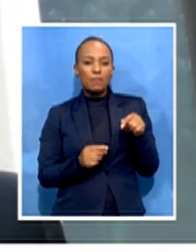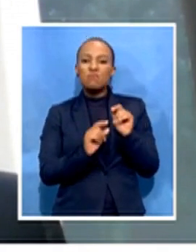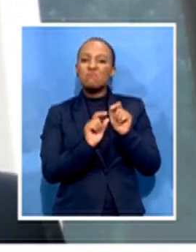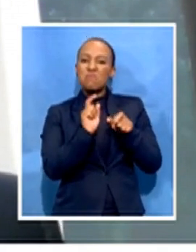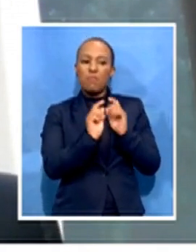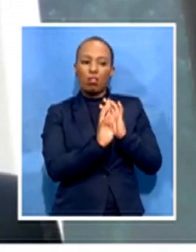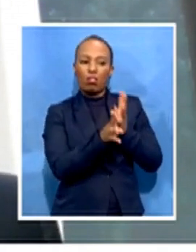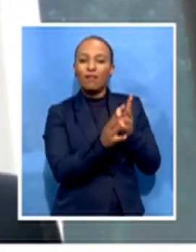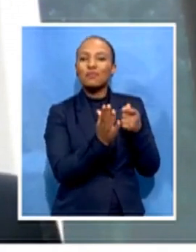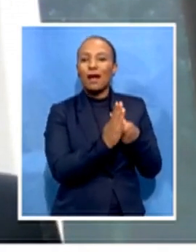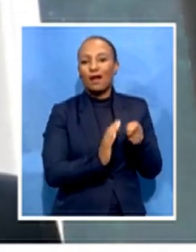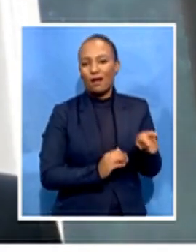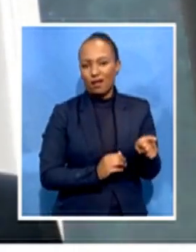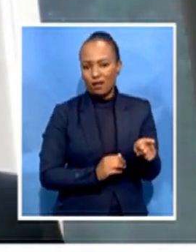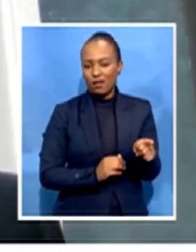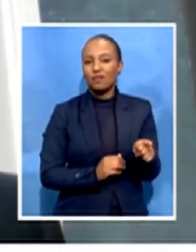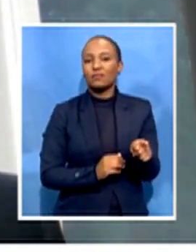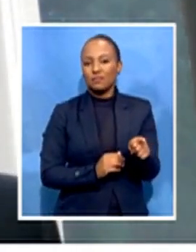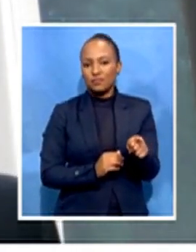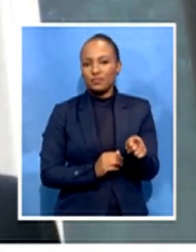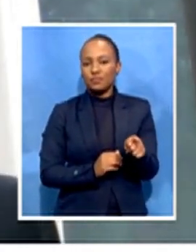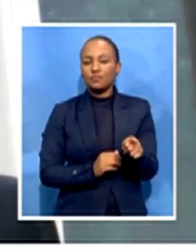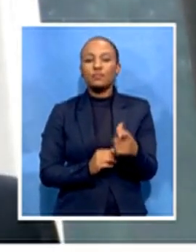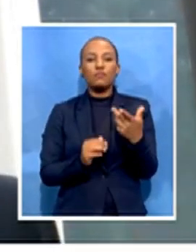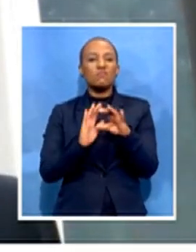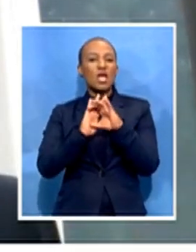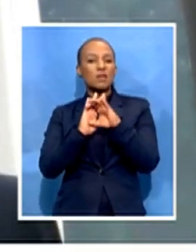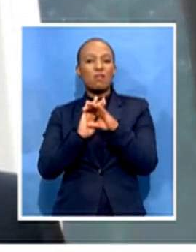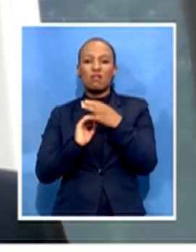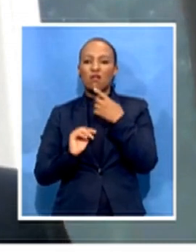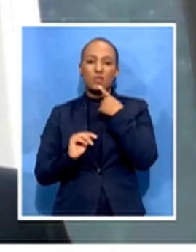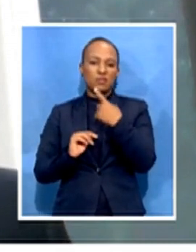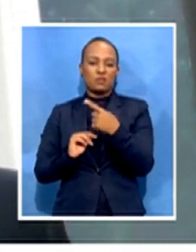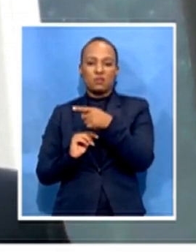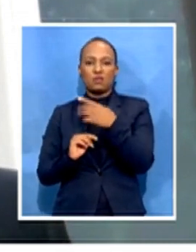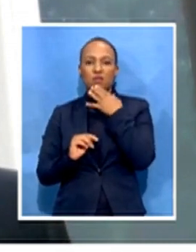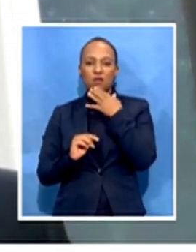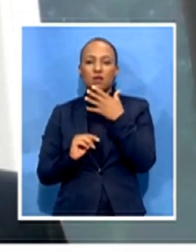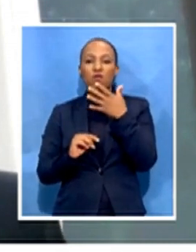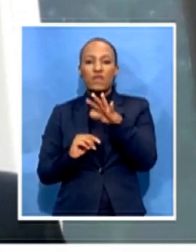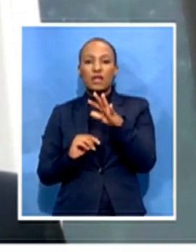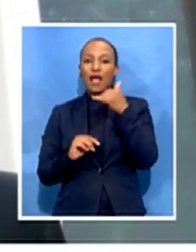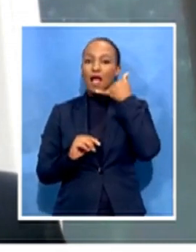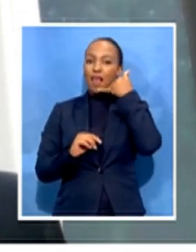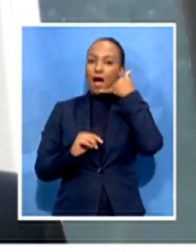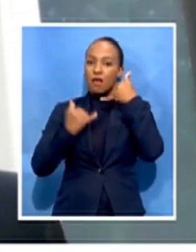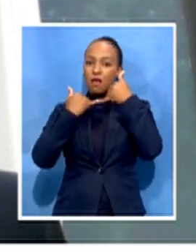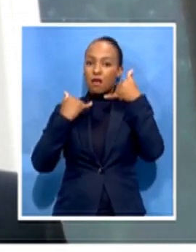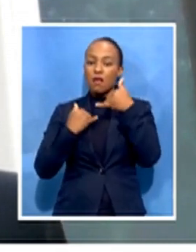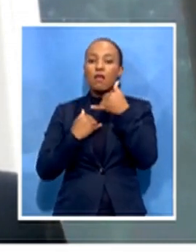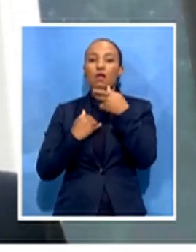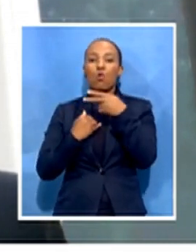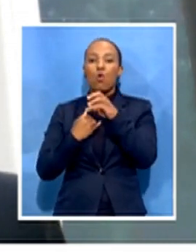say this, if I look at the current hotline that we've launched, initially we were receiving quite a lot